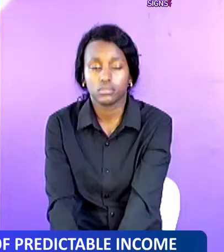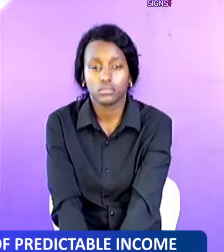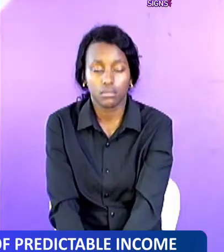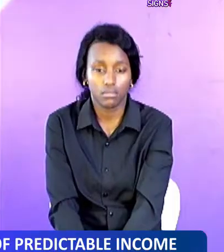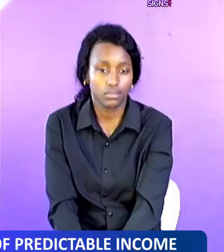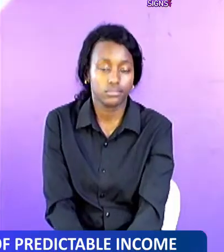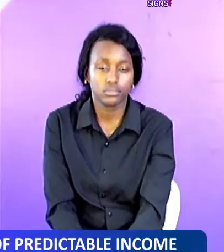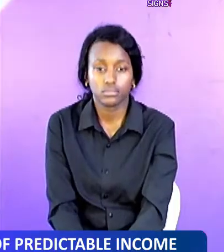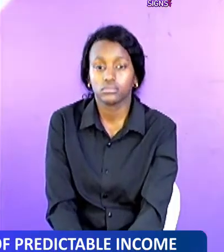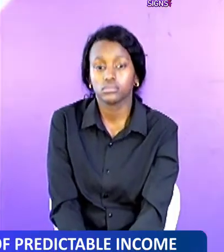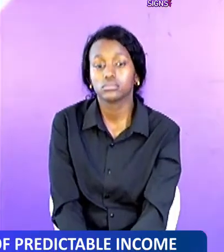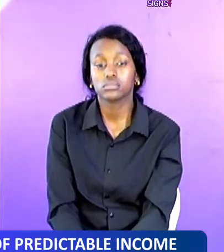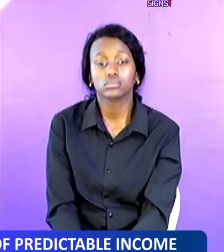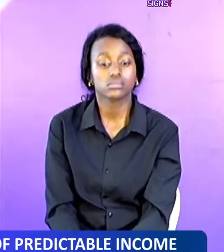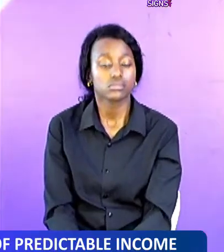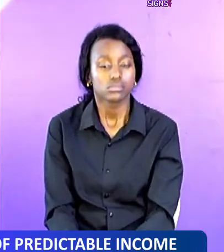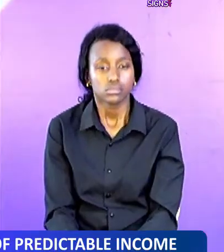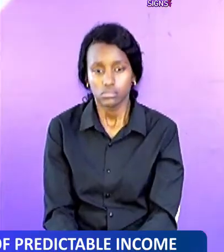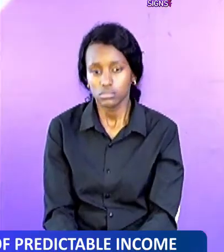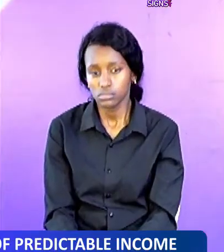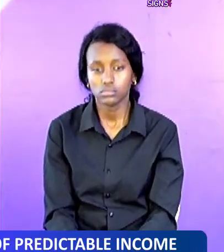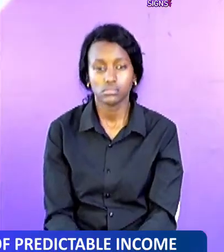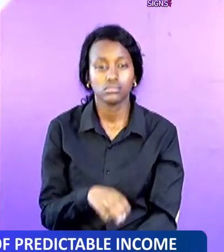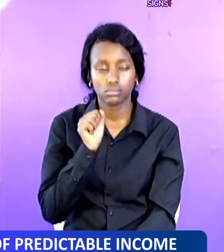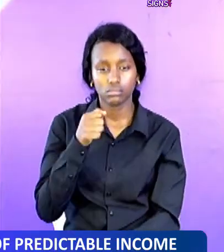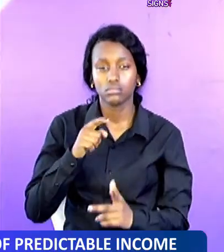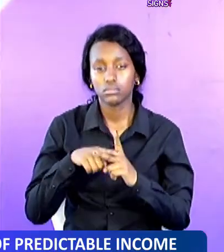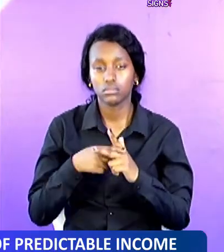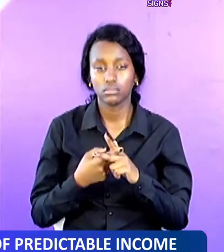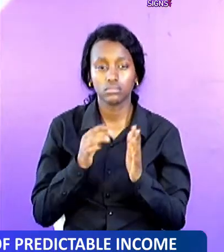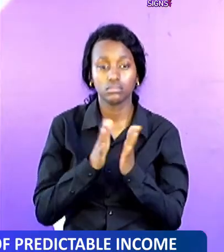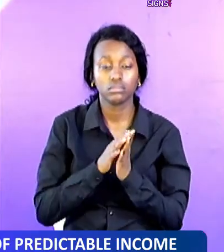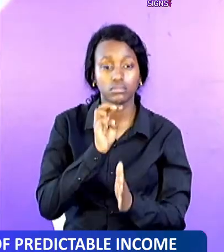to your investment portfolio. With time,